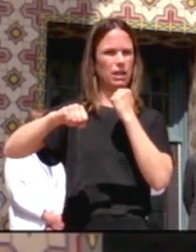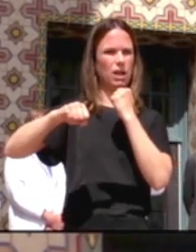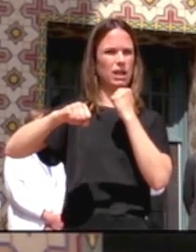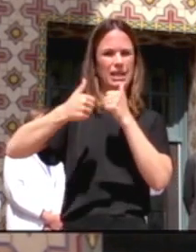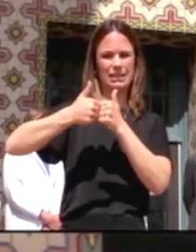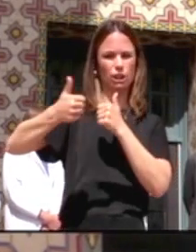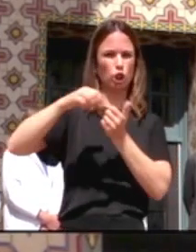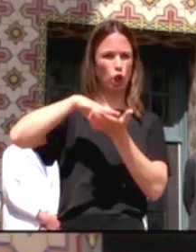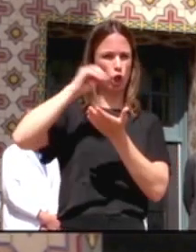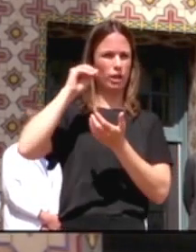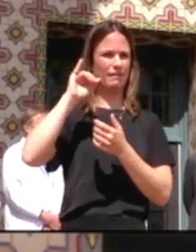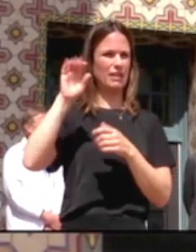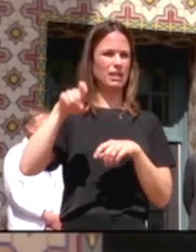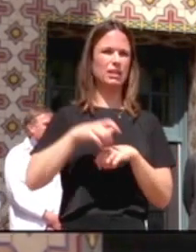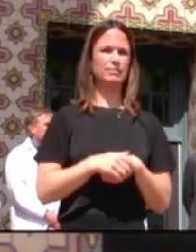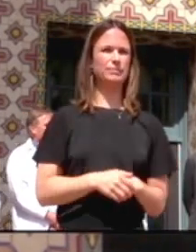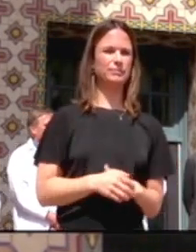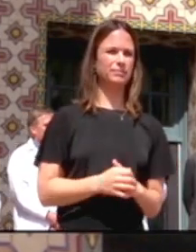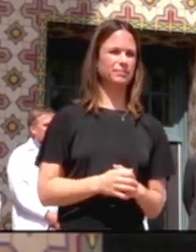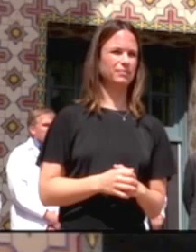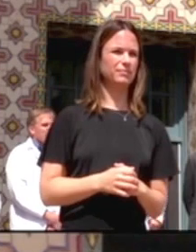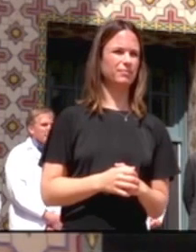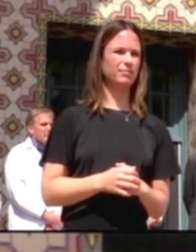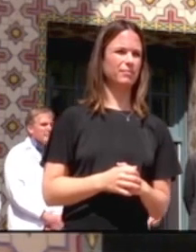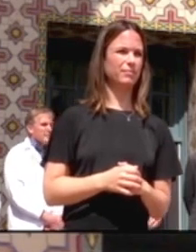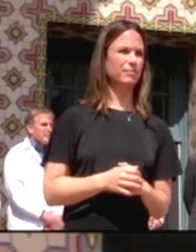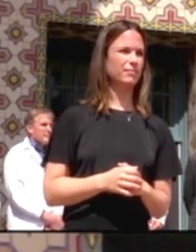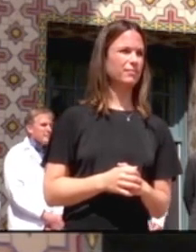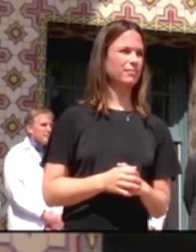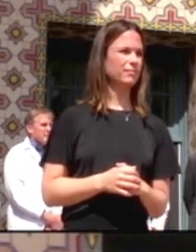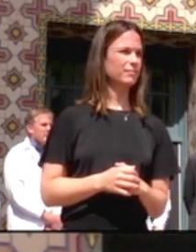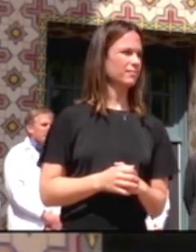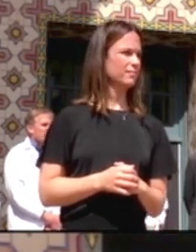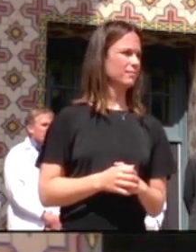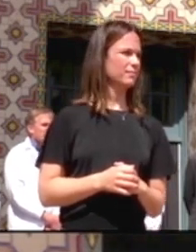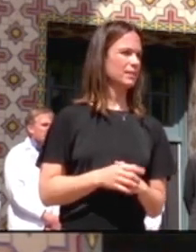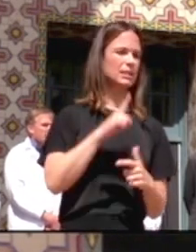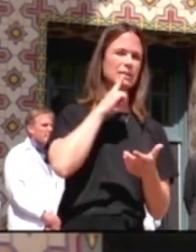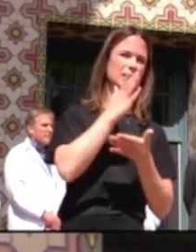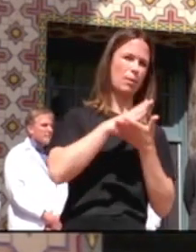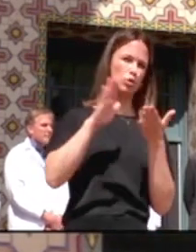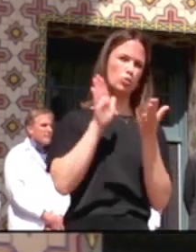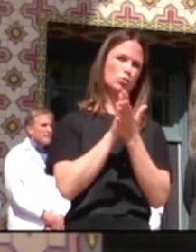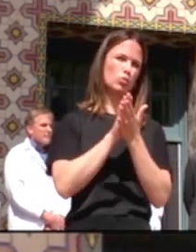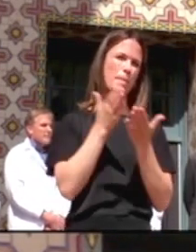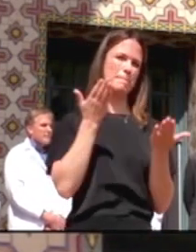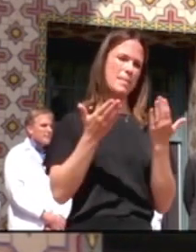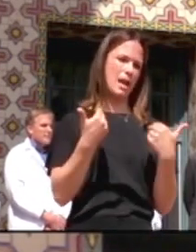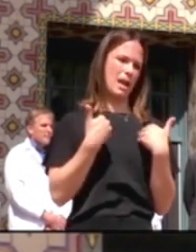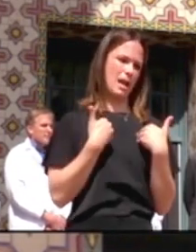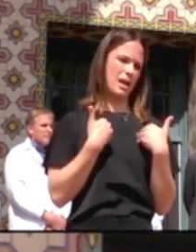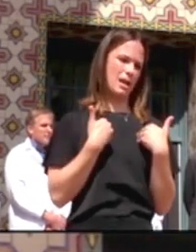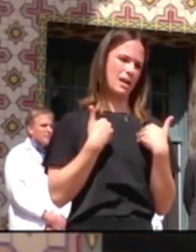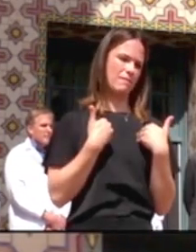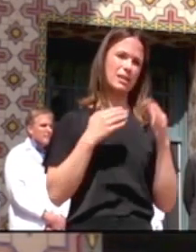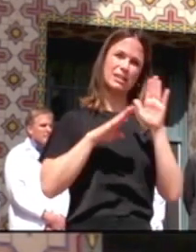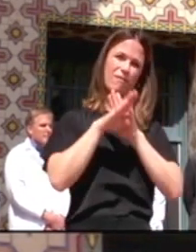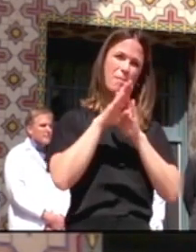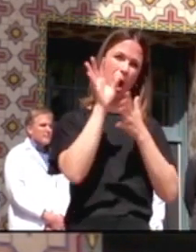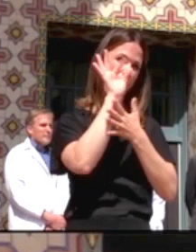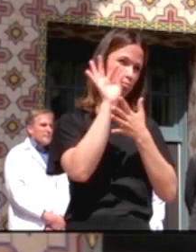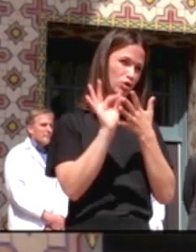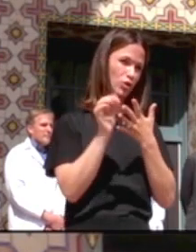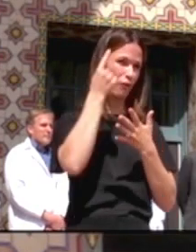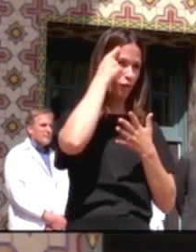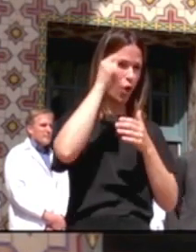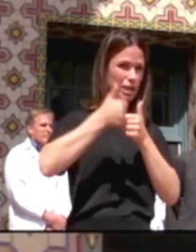extend distance learning authority? Some schools may have been developing options